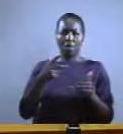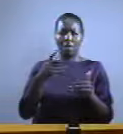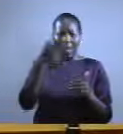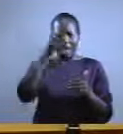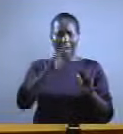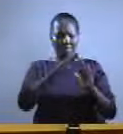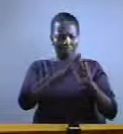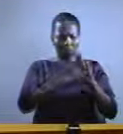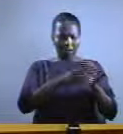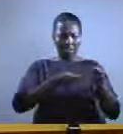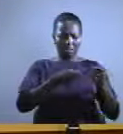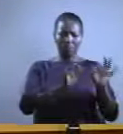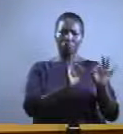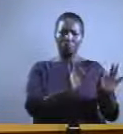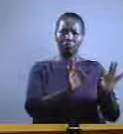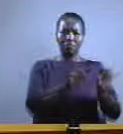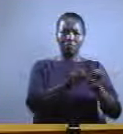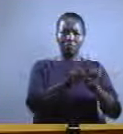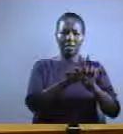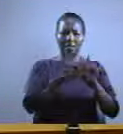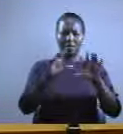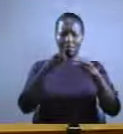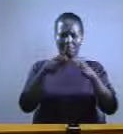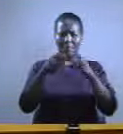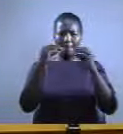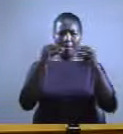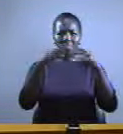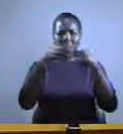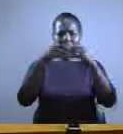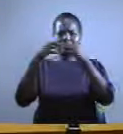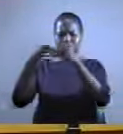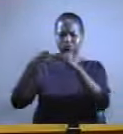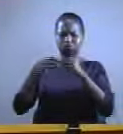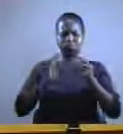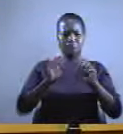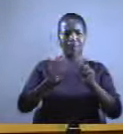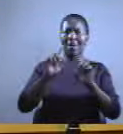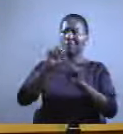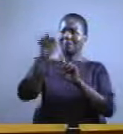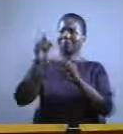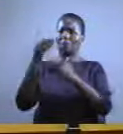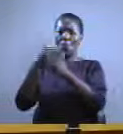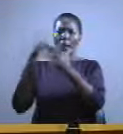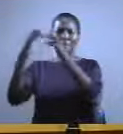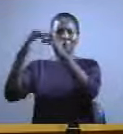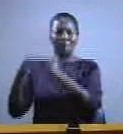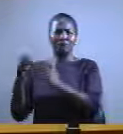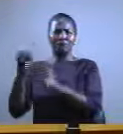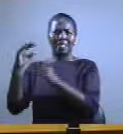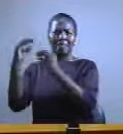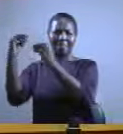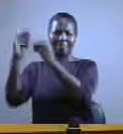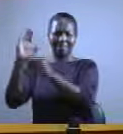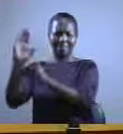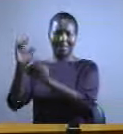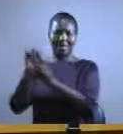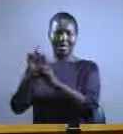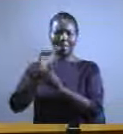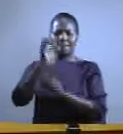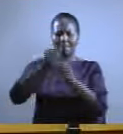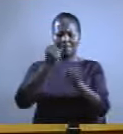spending and drive industrialization of the economy despite the sluggish growth in the economy and relative inflationary